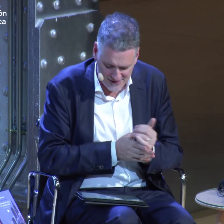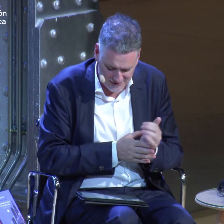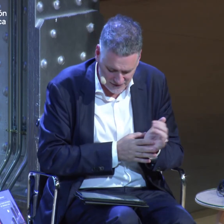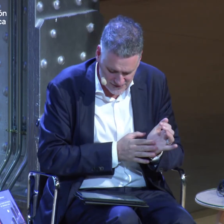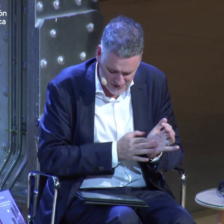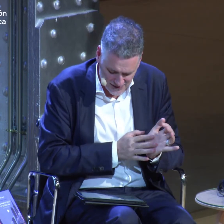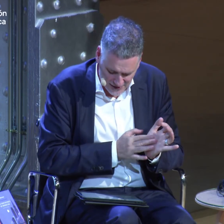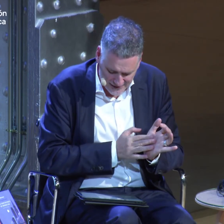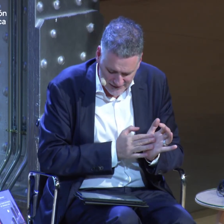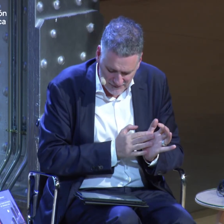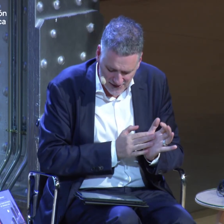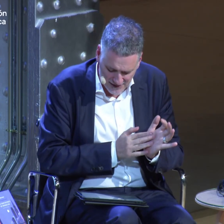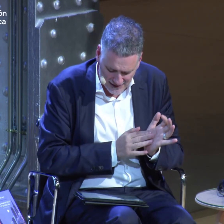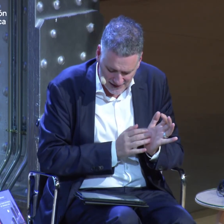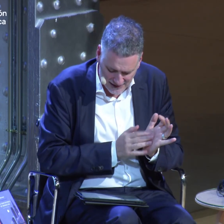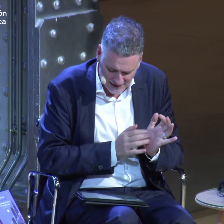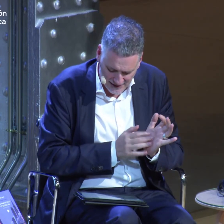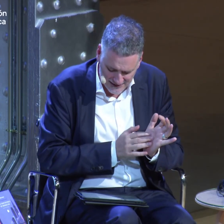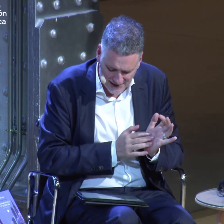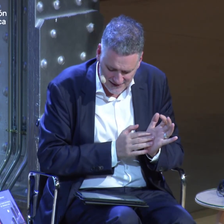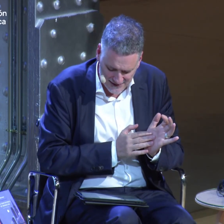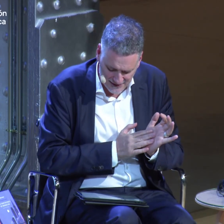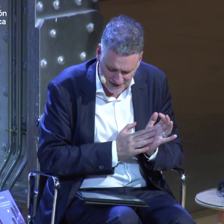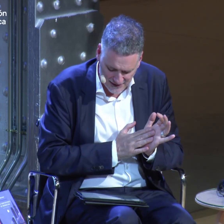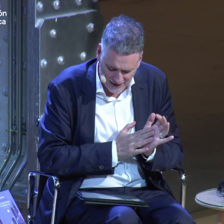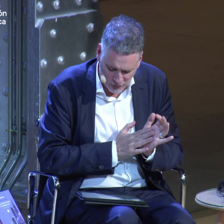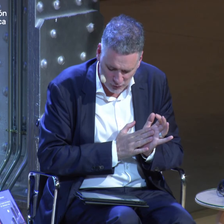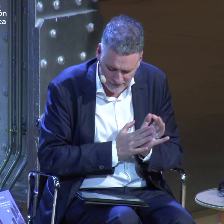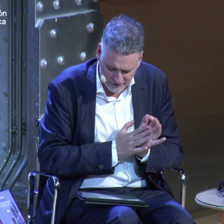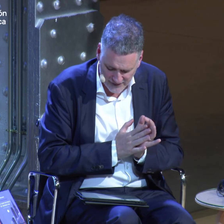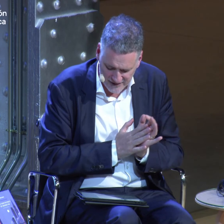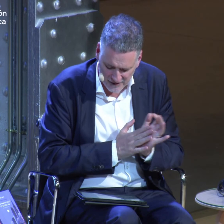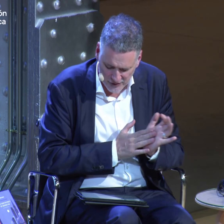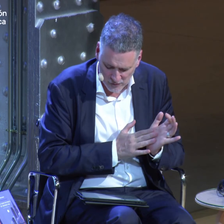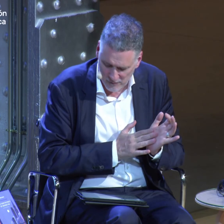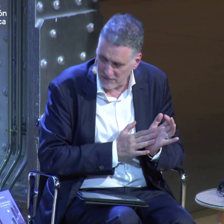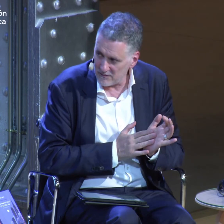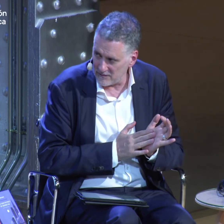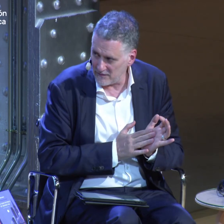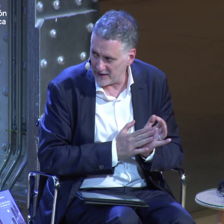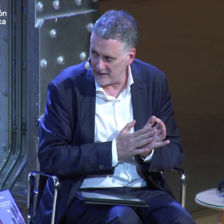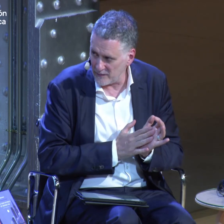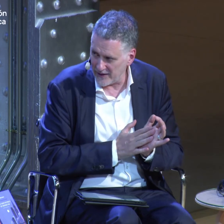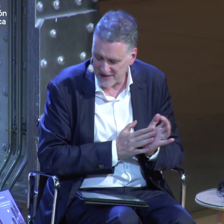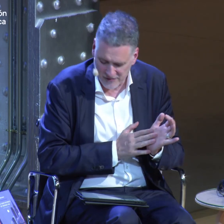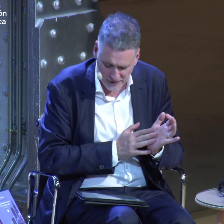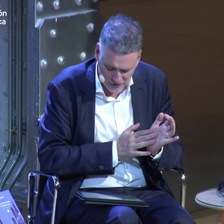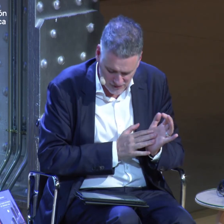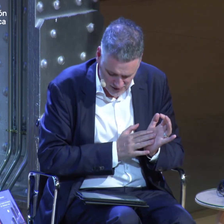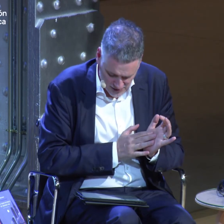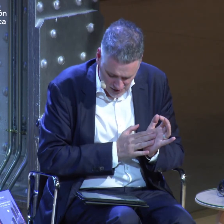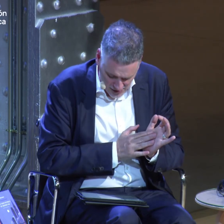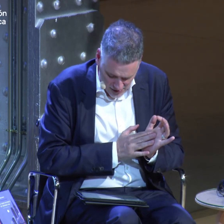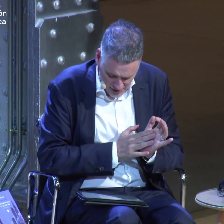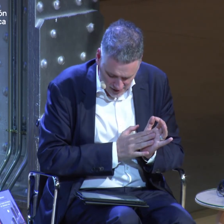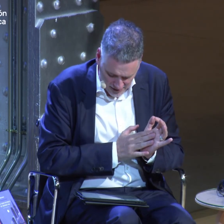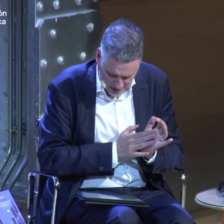2 adjectives. And I remember in that interview in the Paris